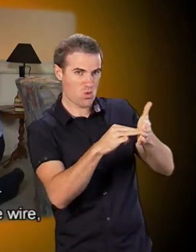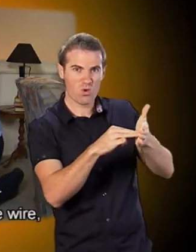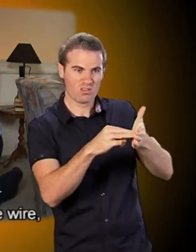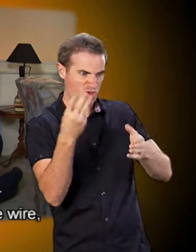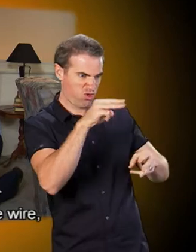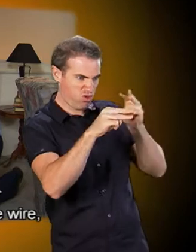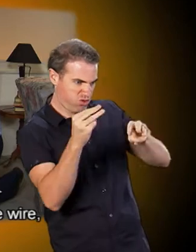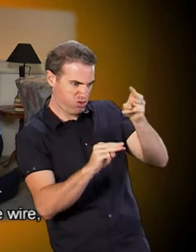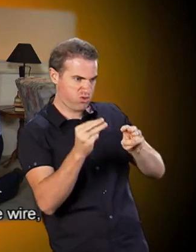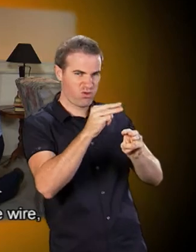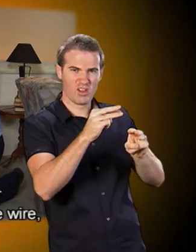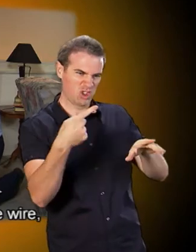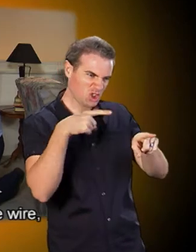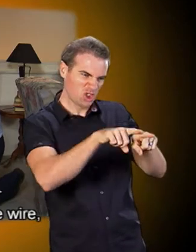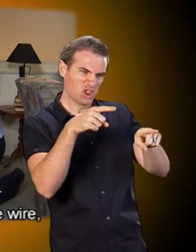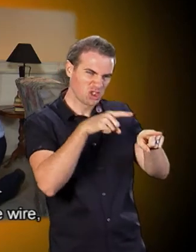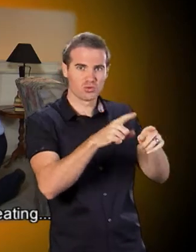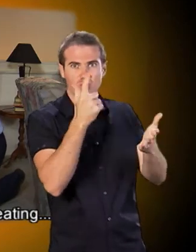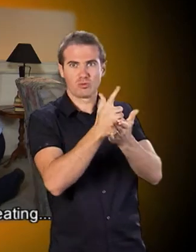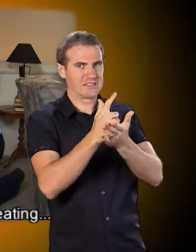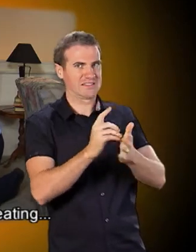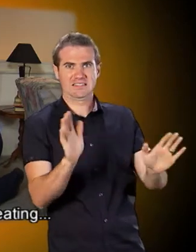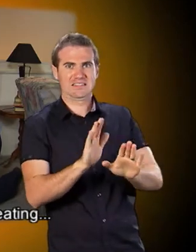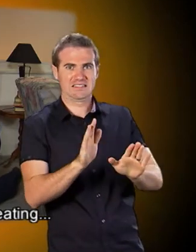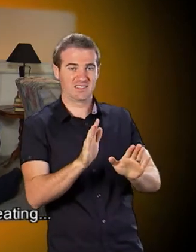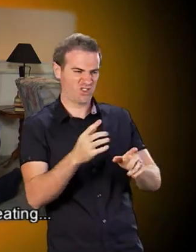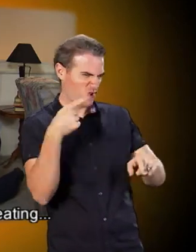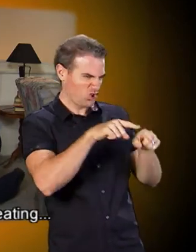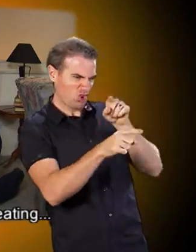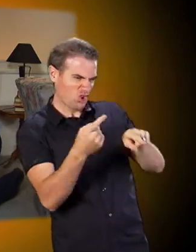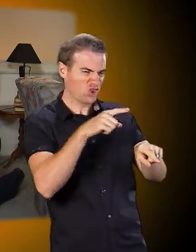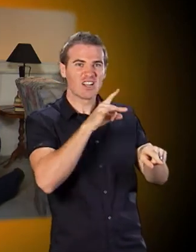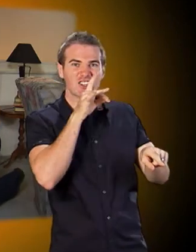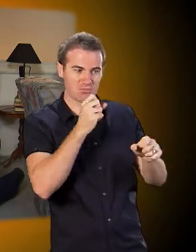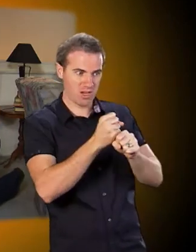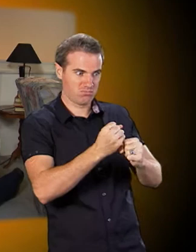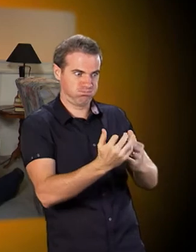Too much power is drawn along the one wire which can cause overheating,